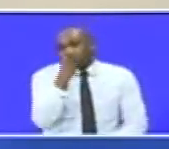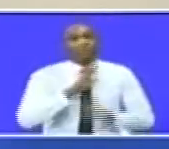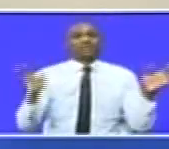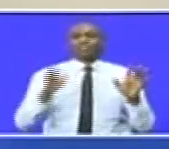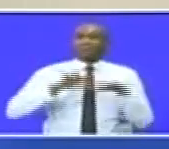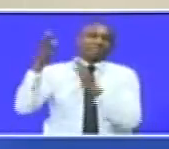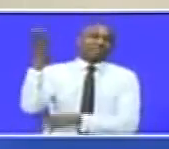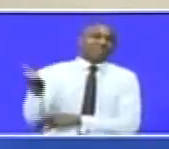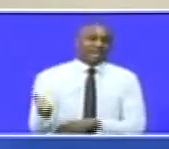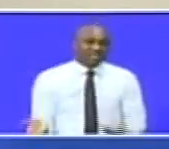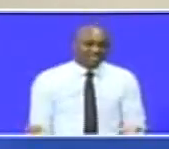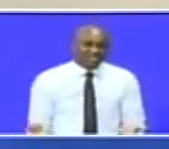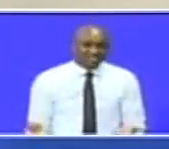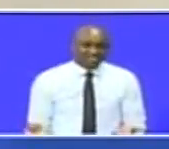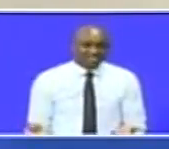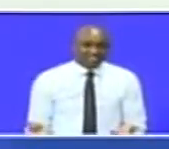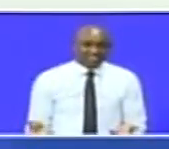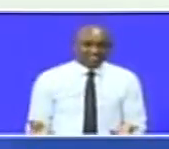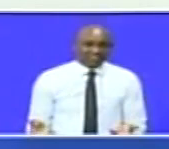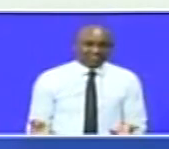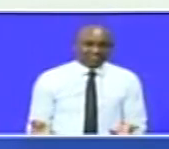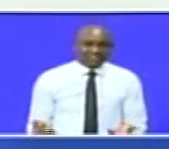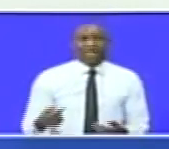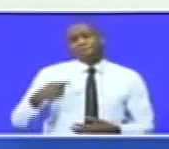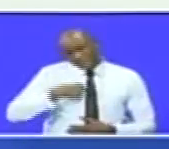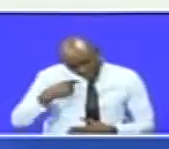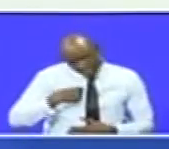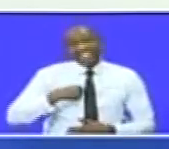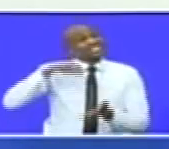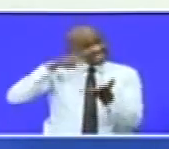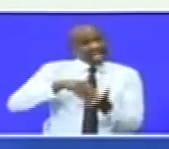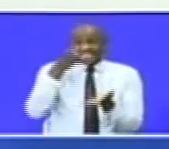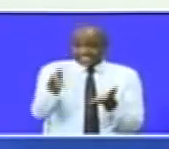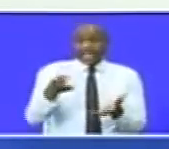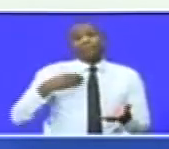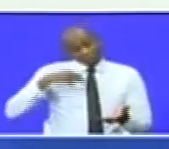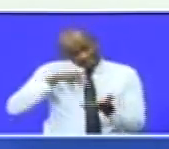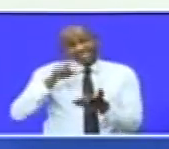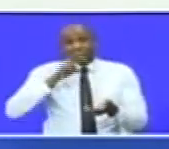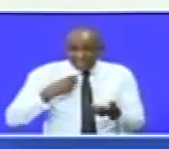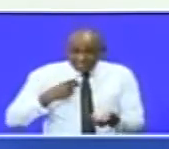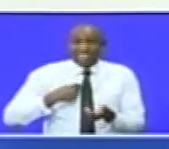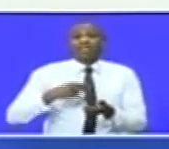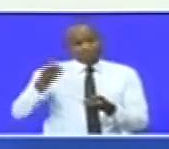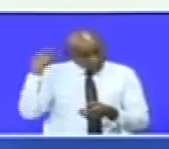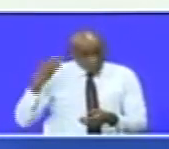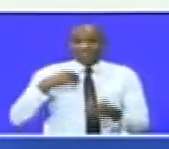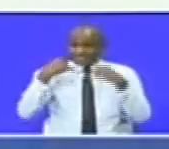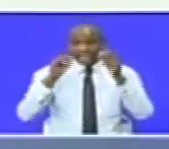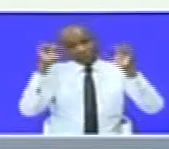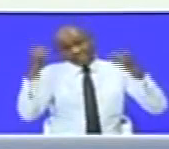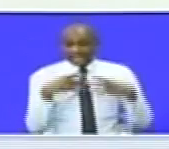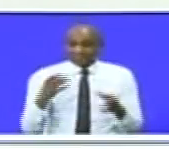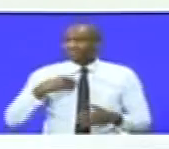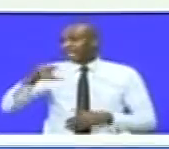akiwaleteka kingo yake. Mimi nimewahi kusimama hii kiti, nimeshindwa na nikakaa nikatulia, nikasema